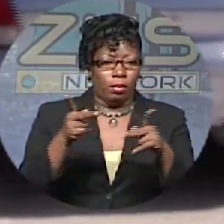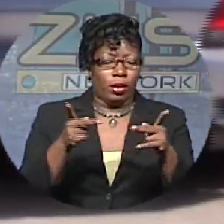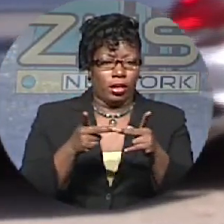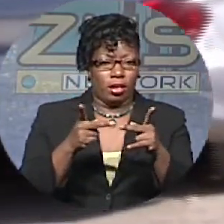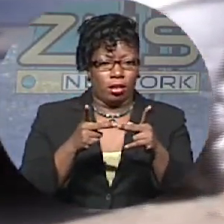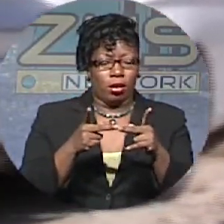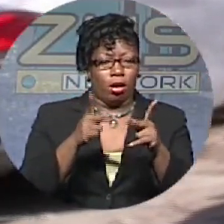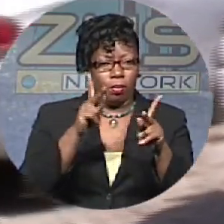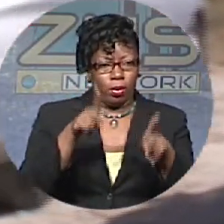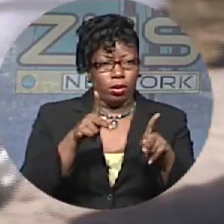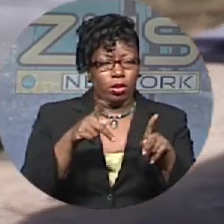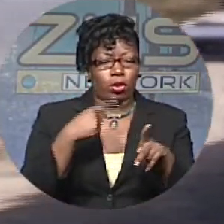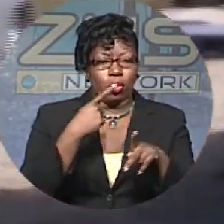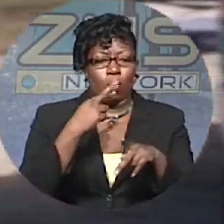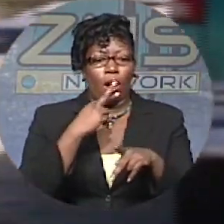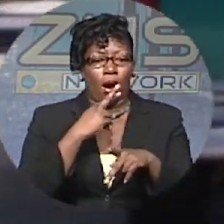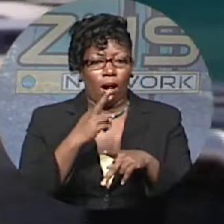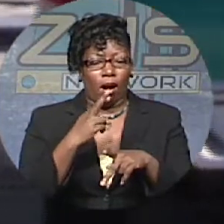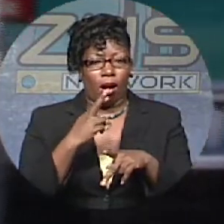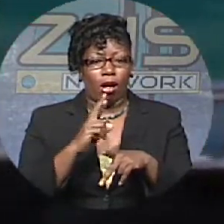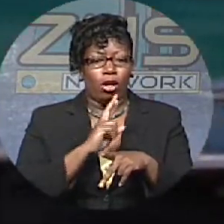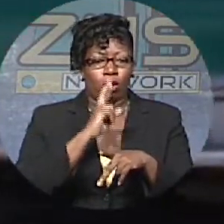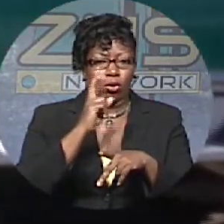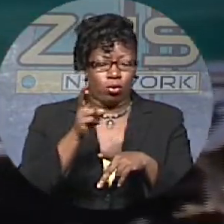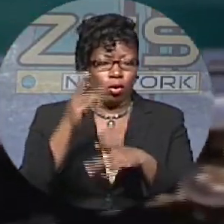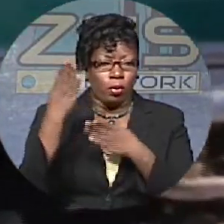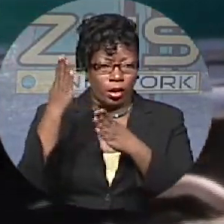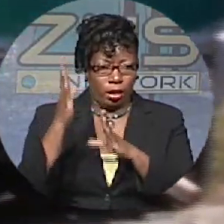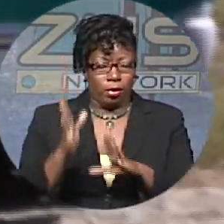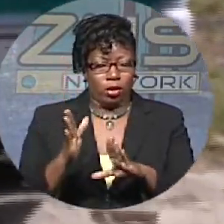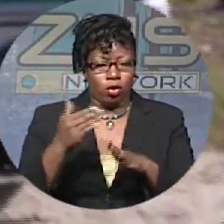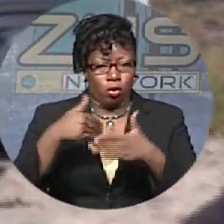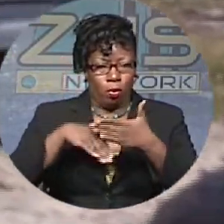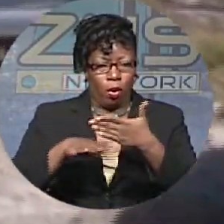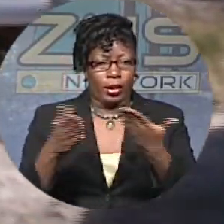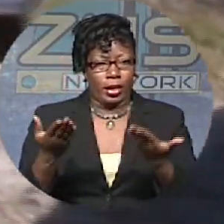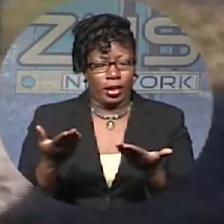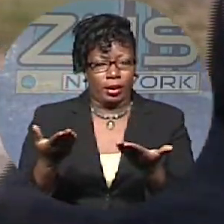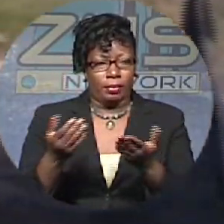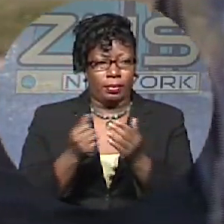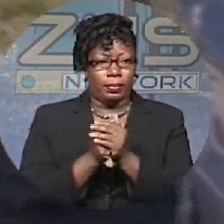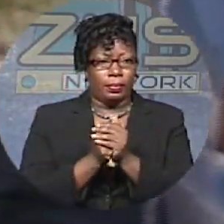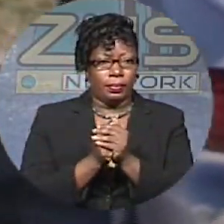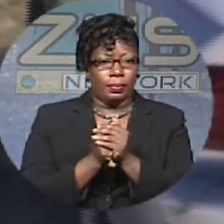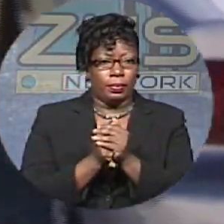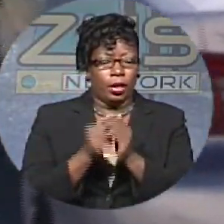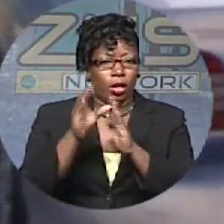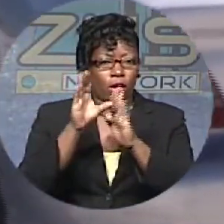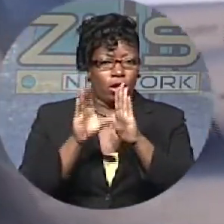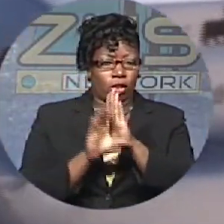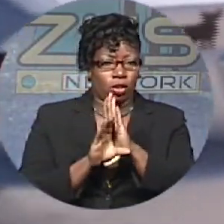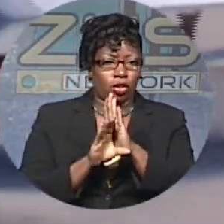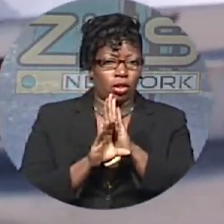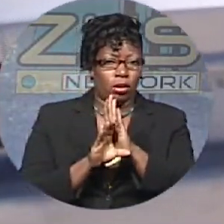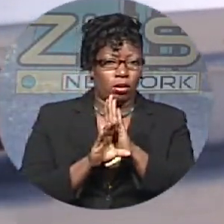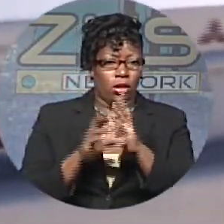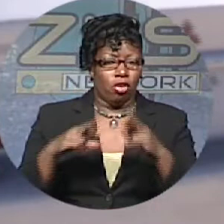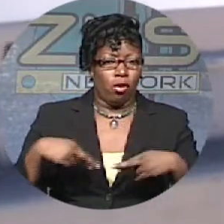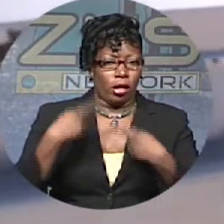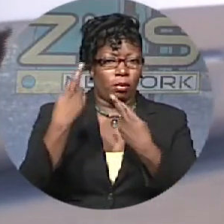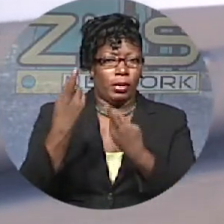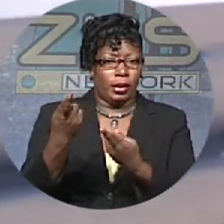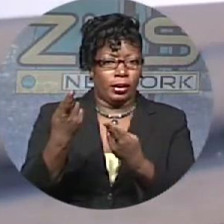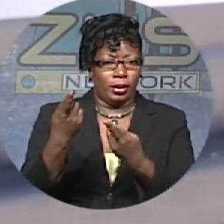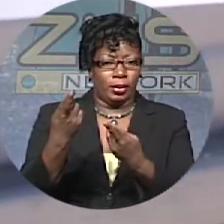are legitimate citizens and persons who are born in the Bahamas but remain stateless. The Constitutional Commission recently recommended that